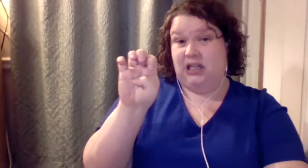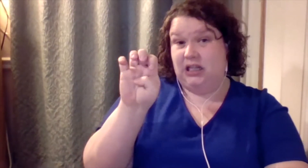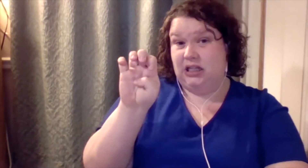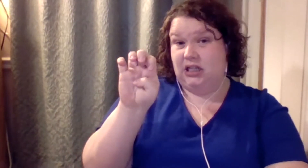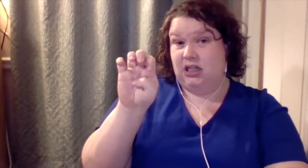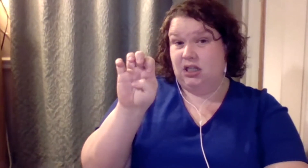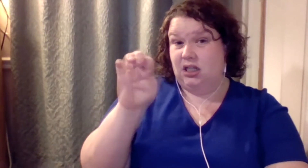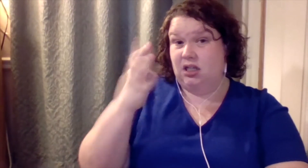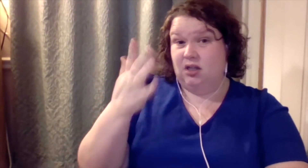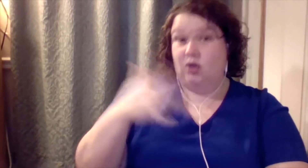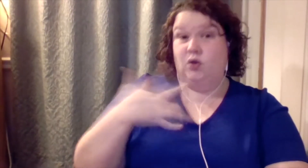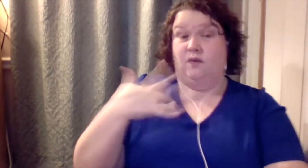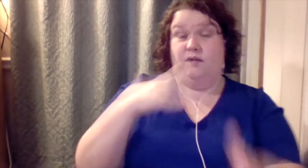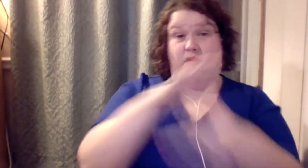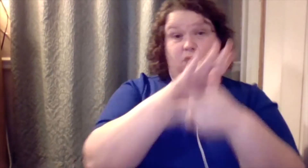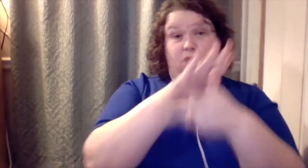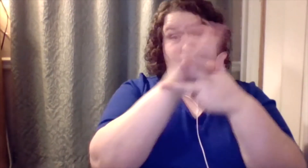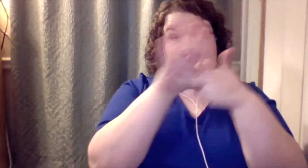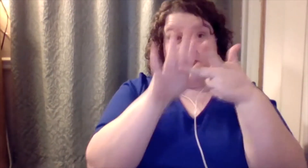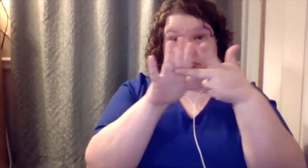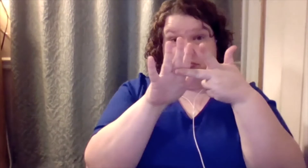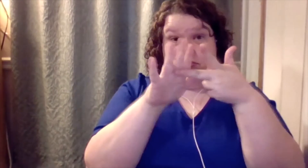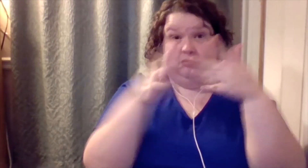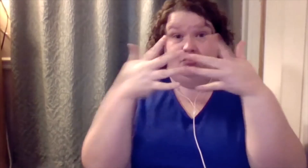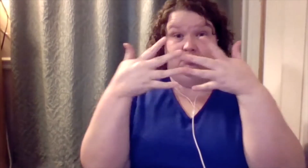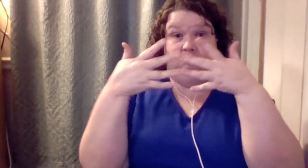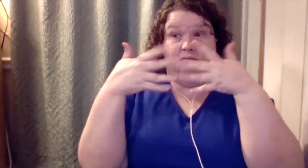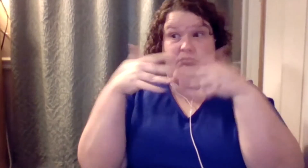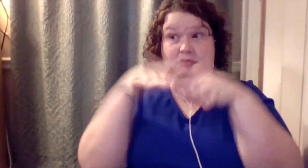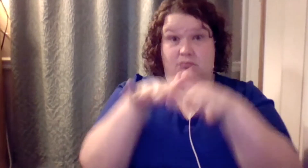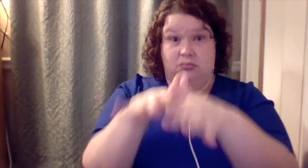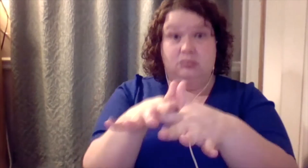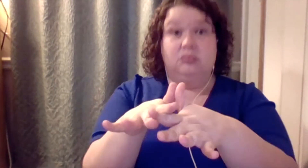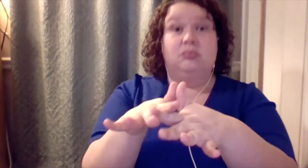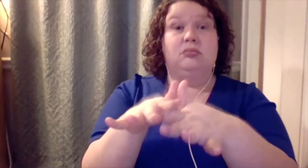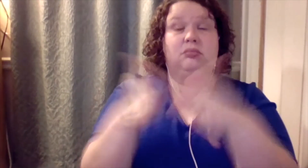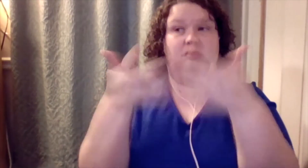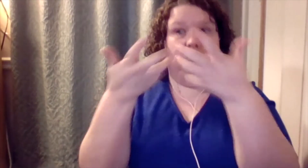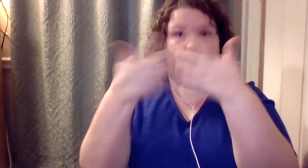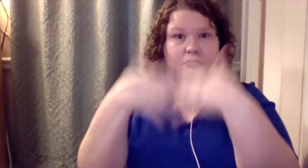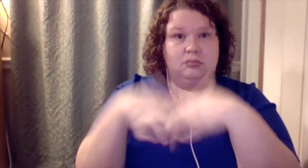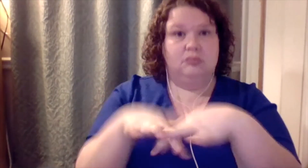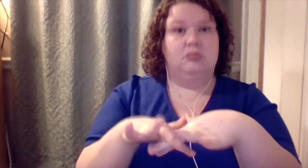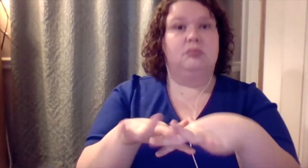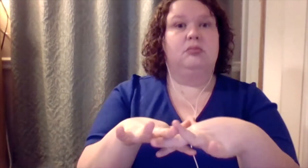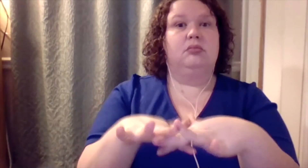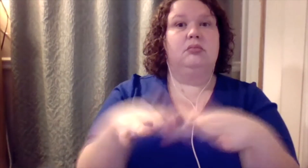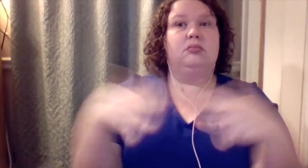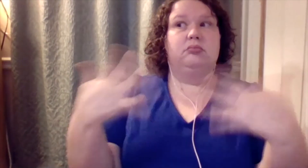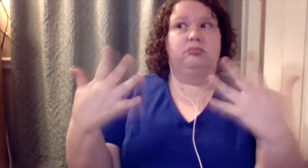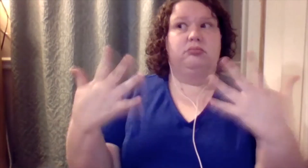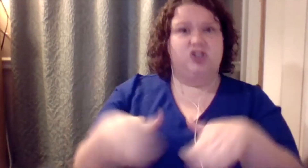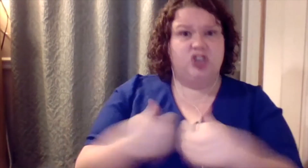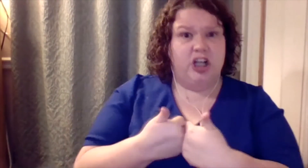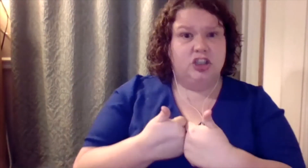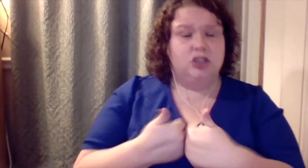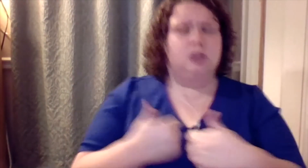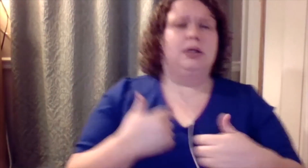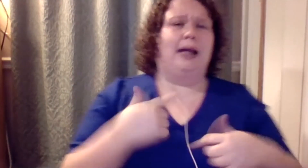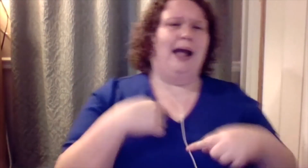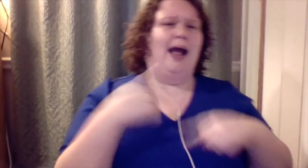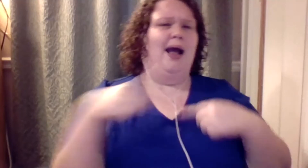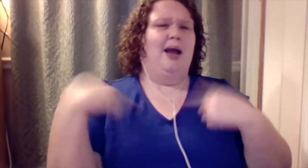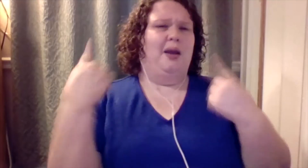aligning with these goals? Do you see any potential challenges? What are your... Been pretty quiet.